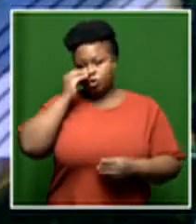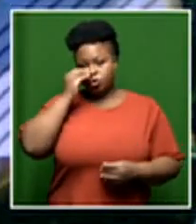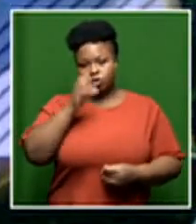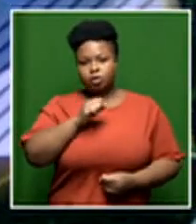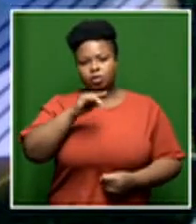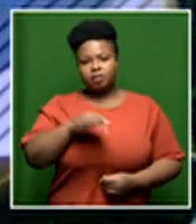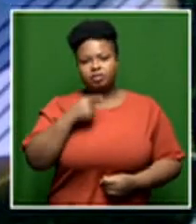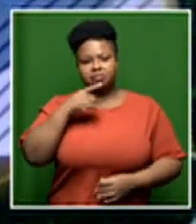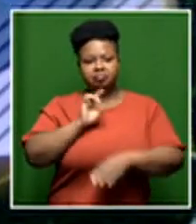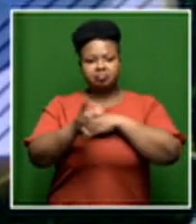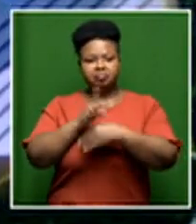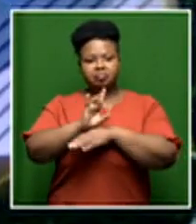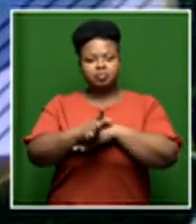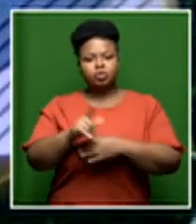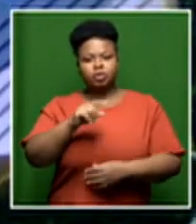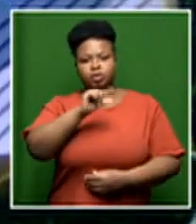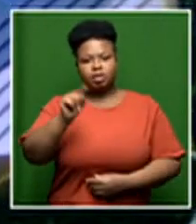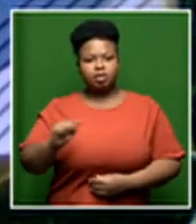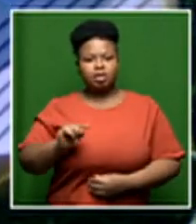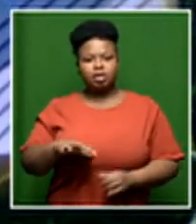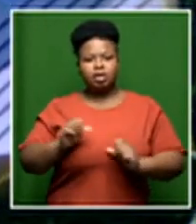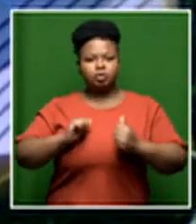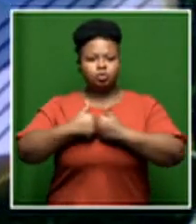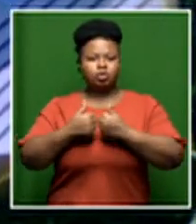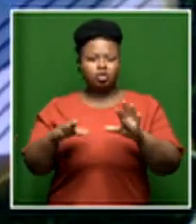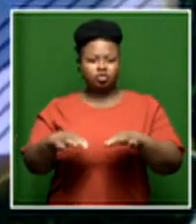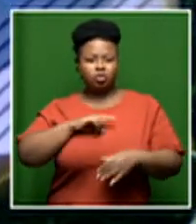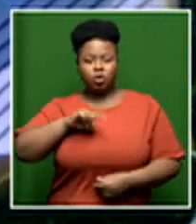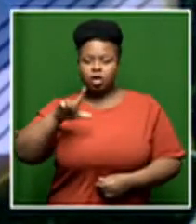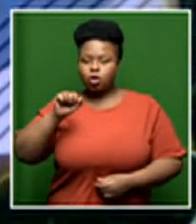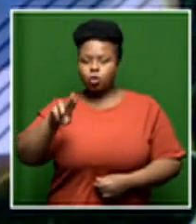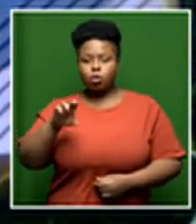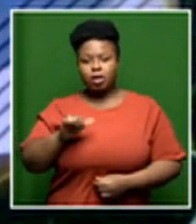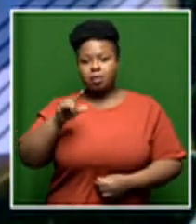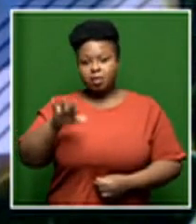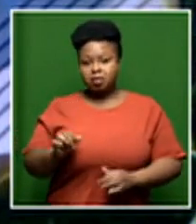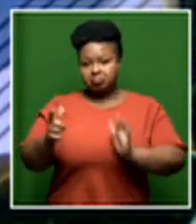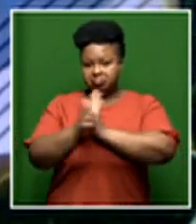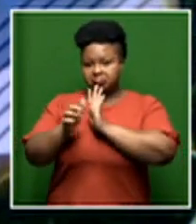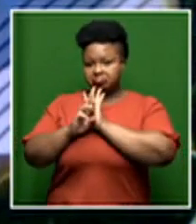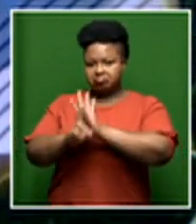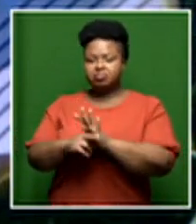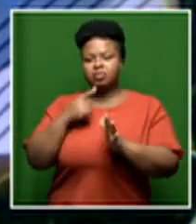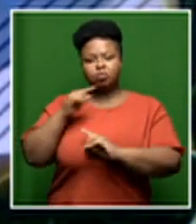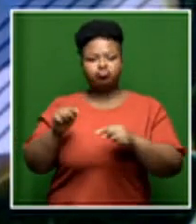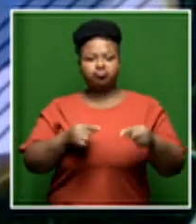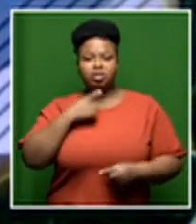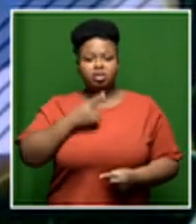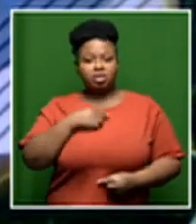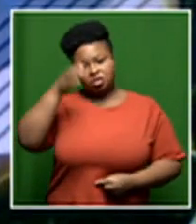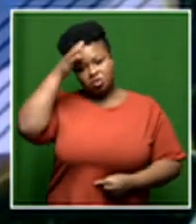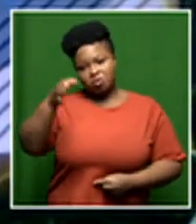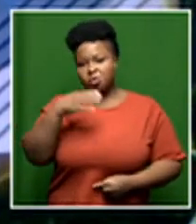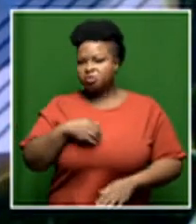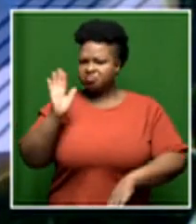SAFA say they're in consultation with the Tanzanian Football Association as Luc Eymael's legal representatives have made the argument that the